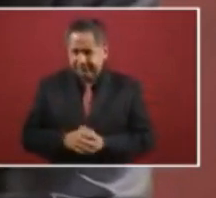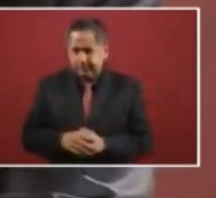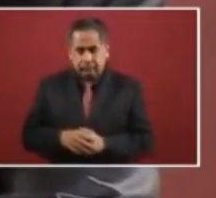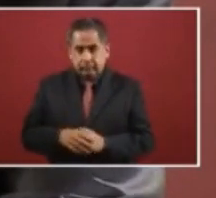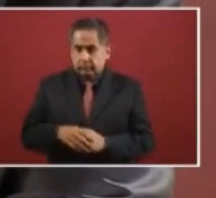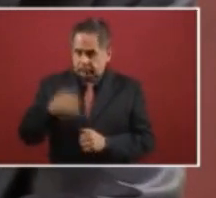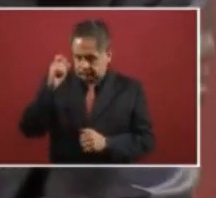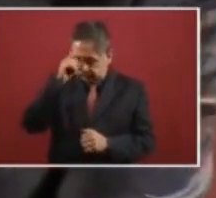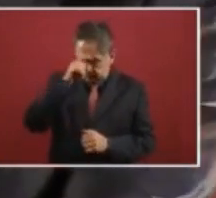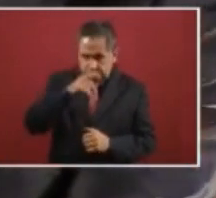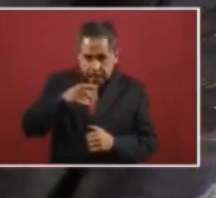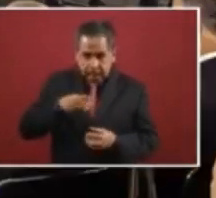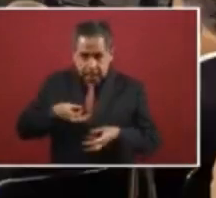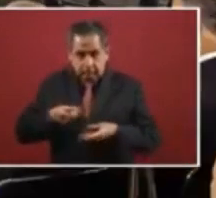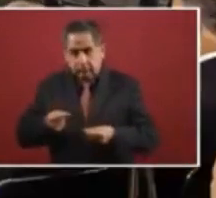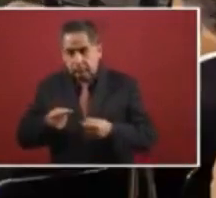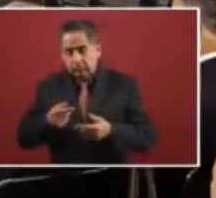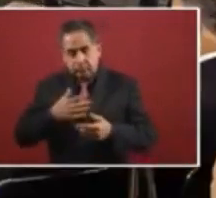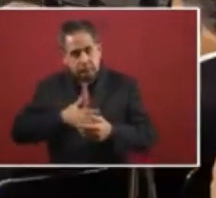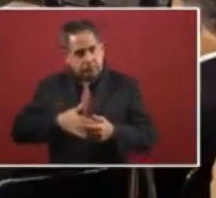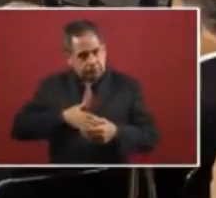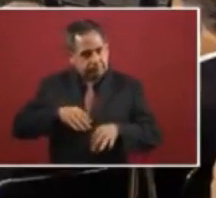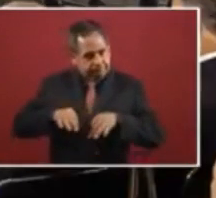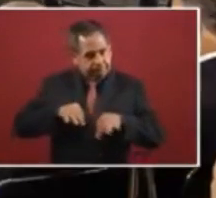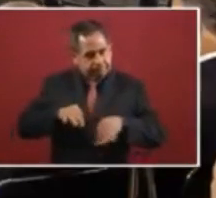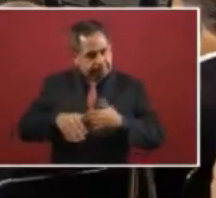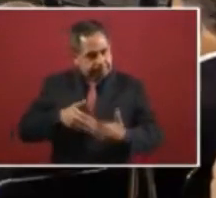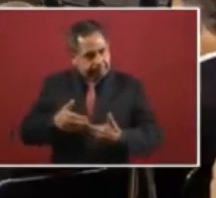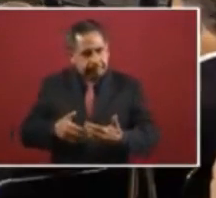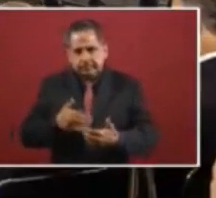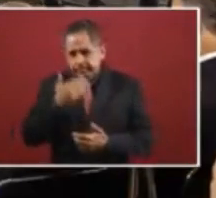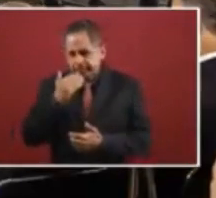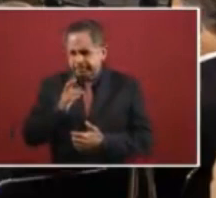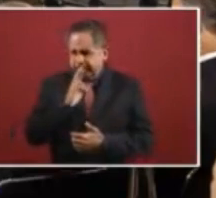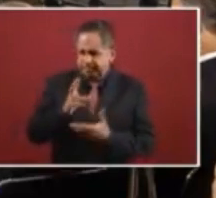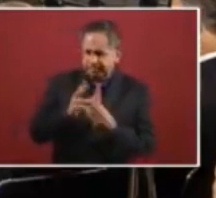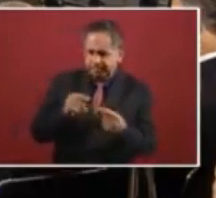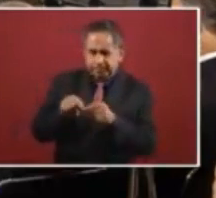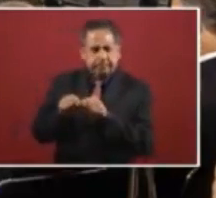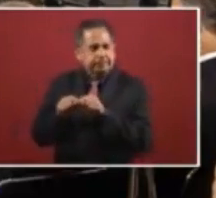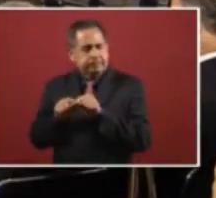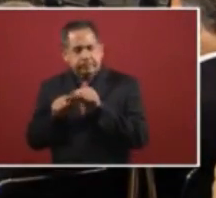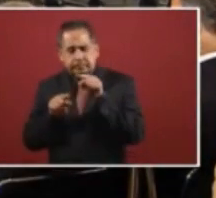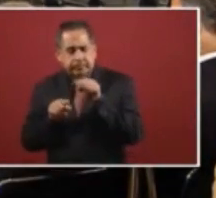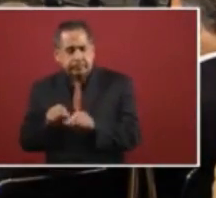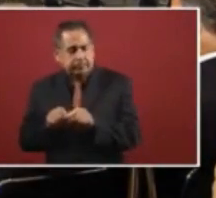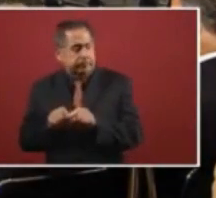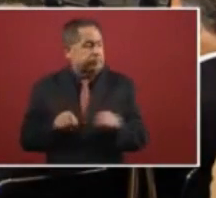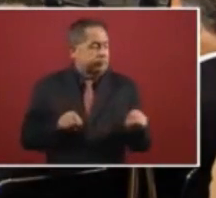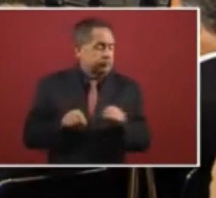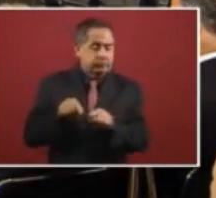resolved. And it resulted in quite a bit of work.